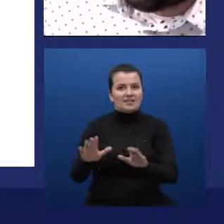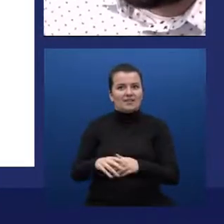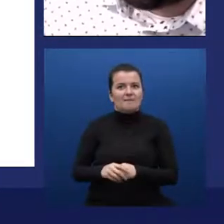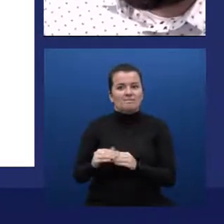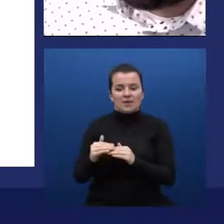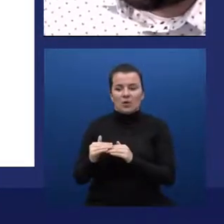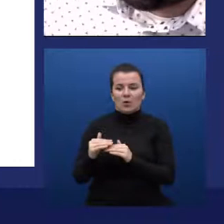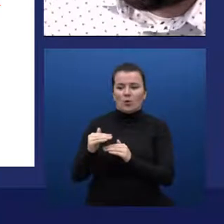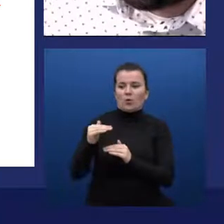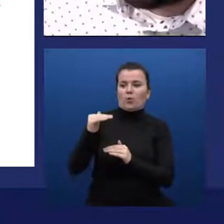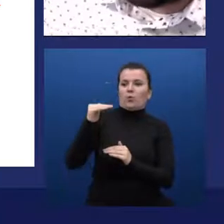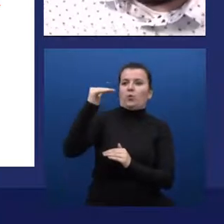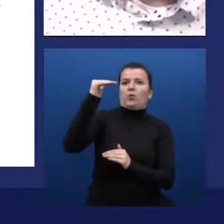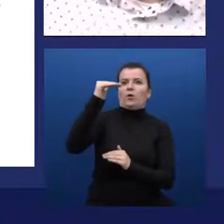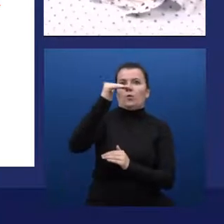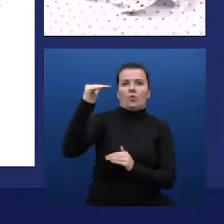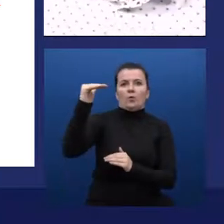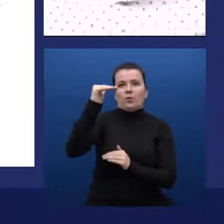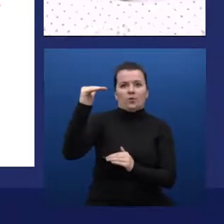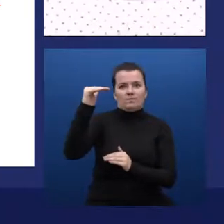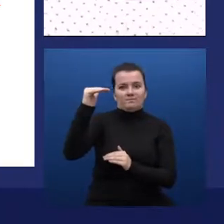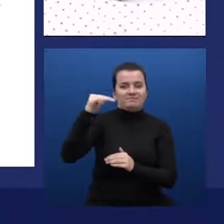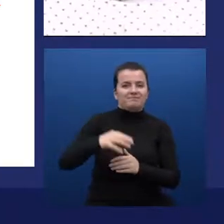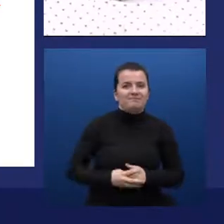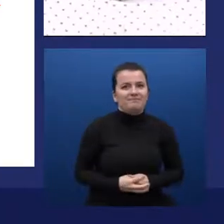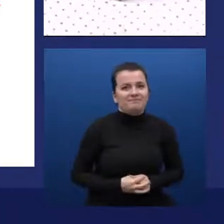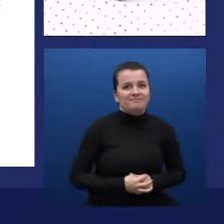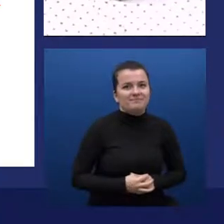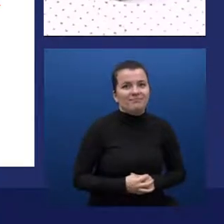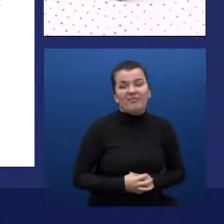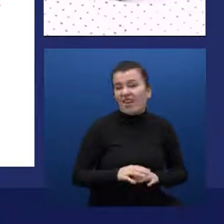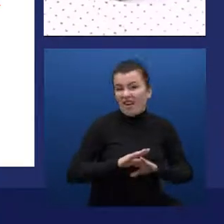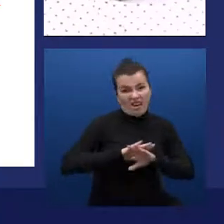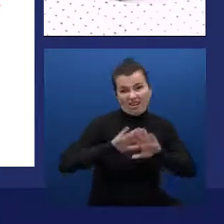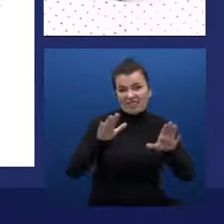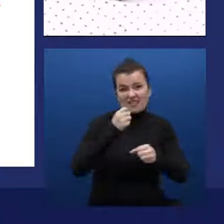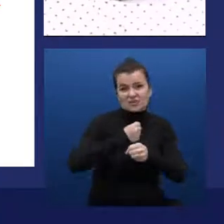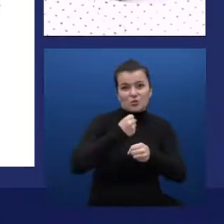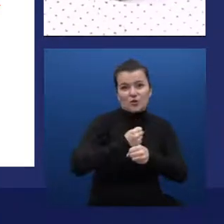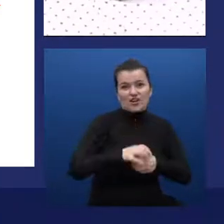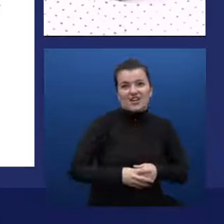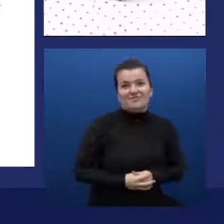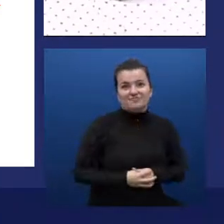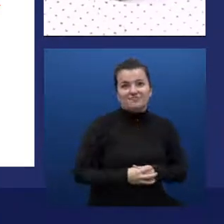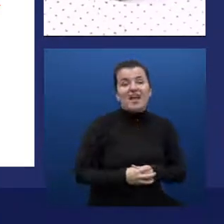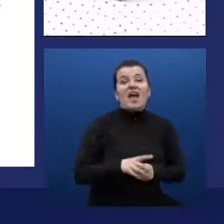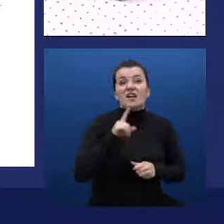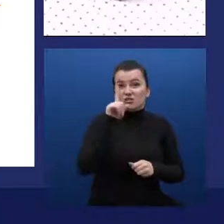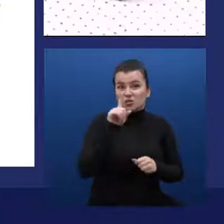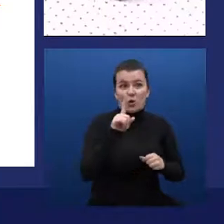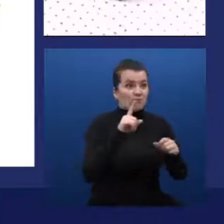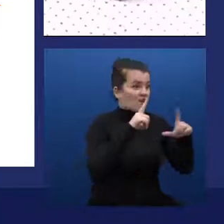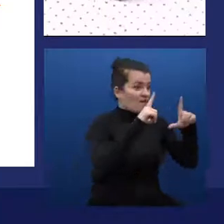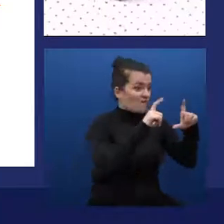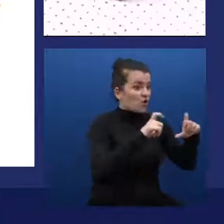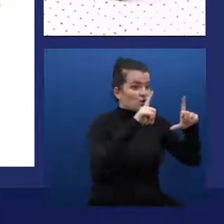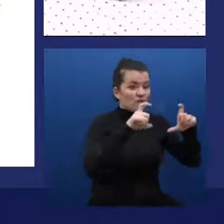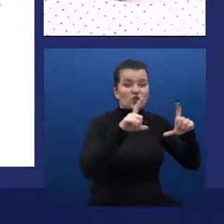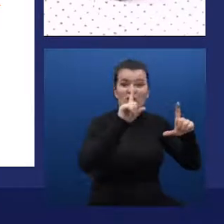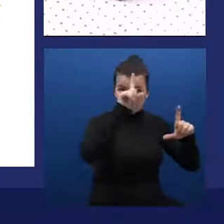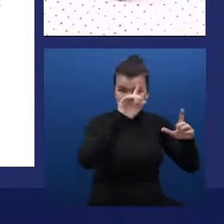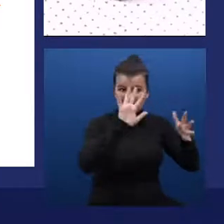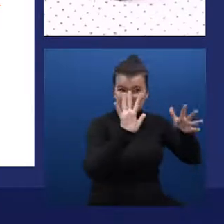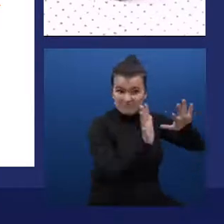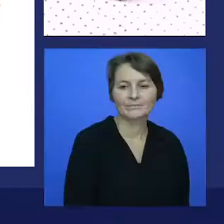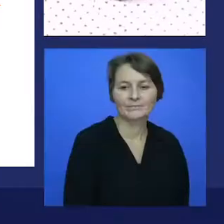0. If the highest number is in here, then we get 9, right? And that's how this goes. But it turns out that with images, right, if you were to take an image and